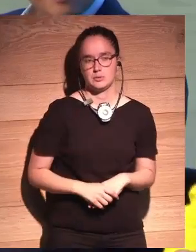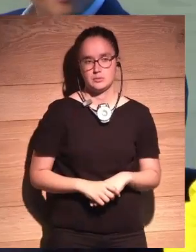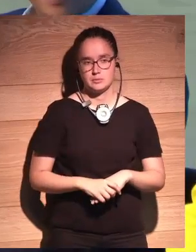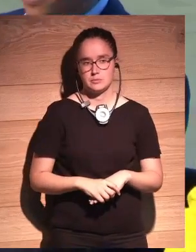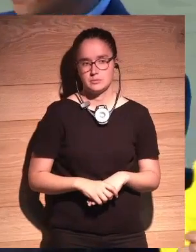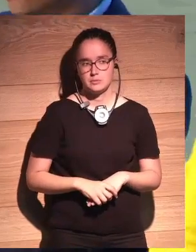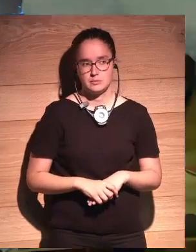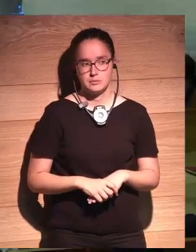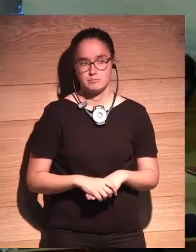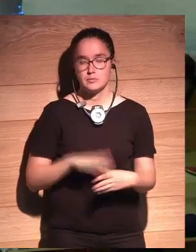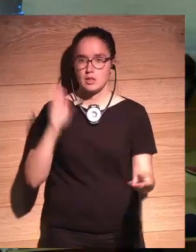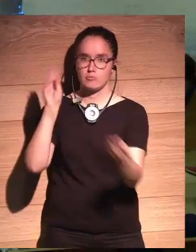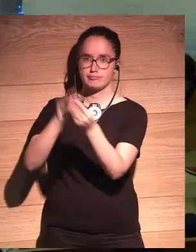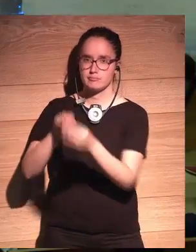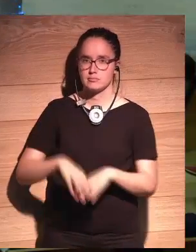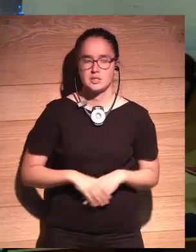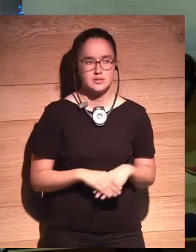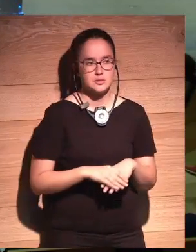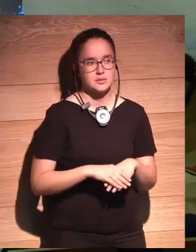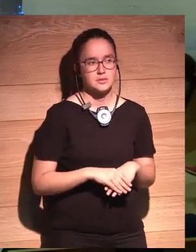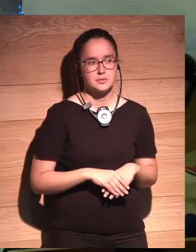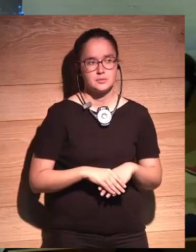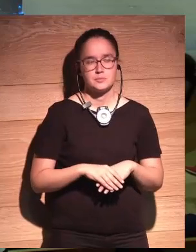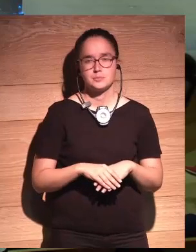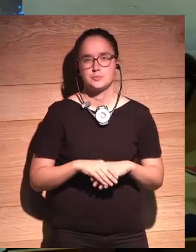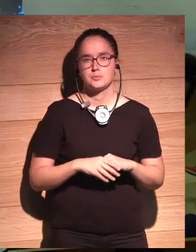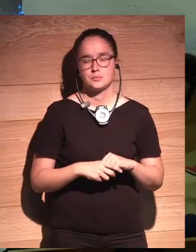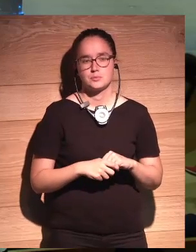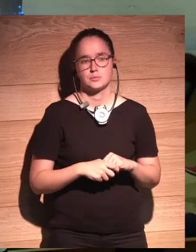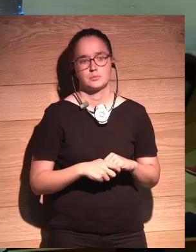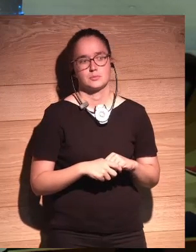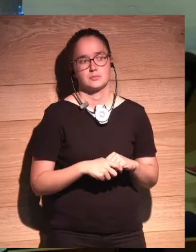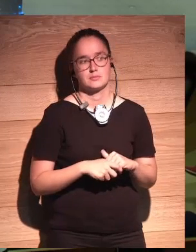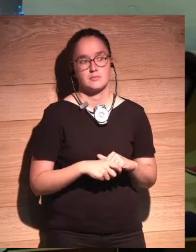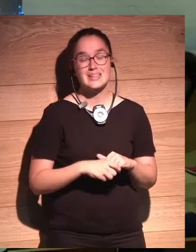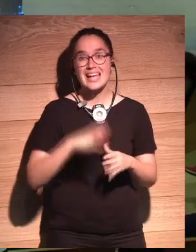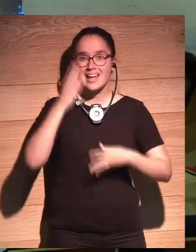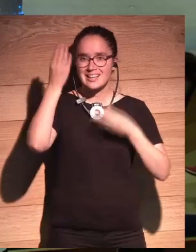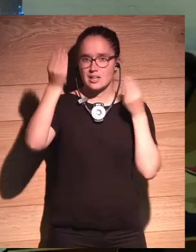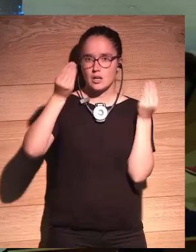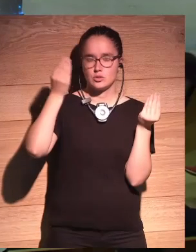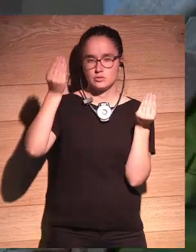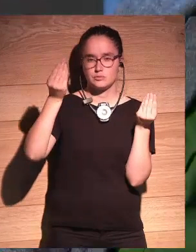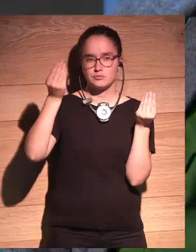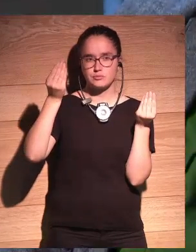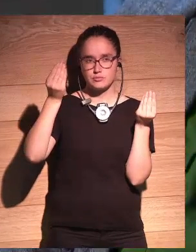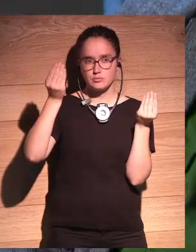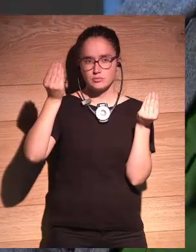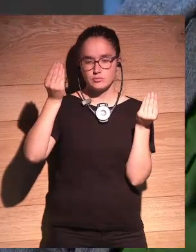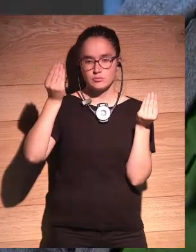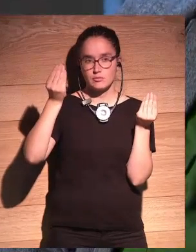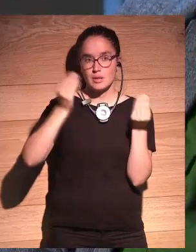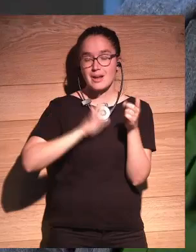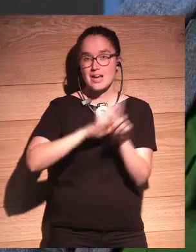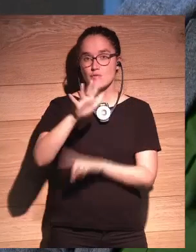Grete, please. Yeah, and but I think in order to influence people or